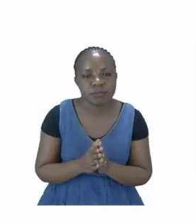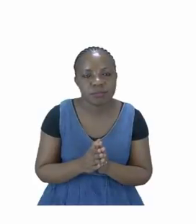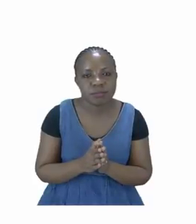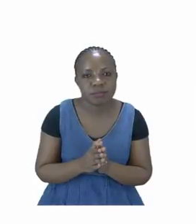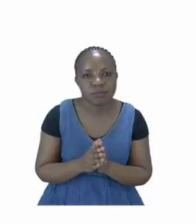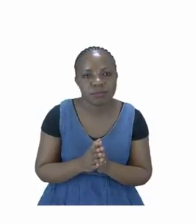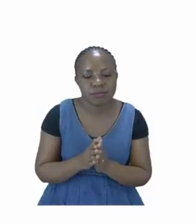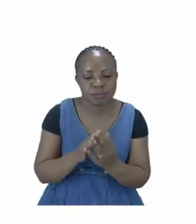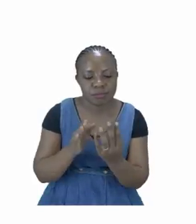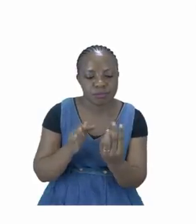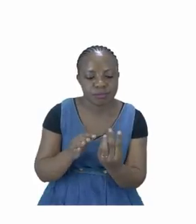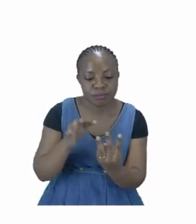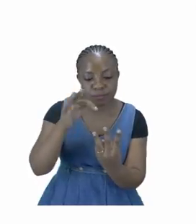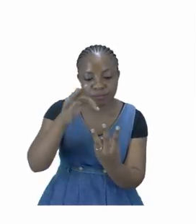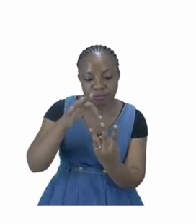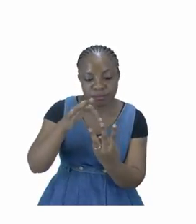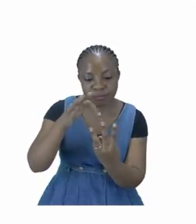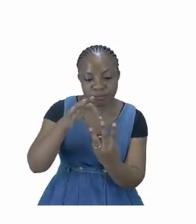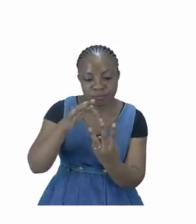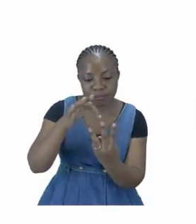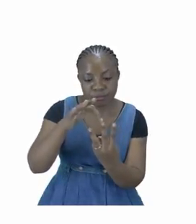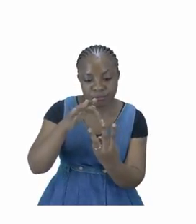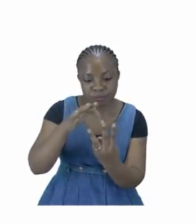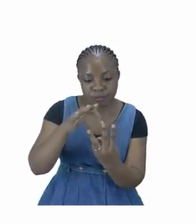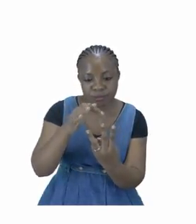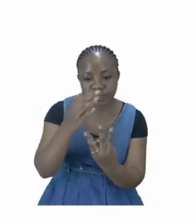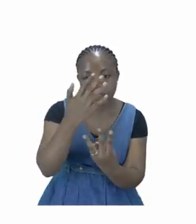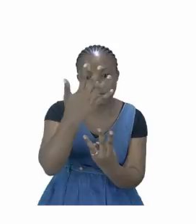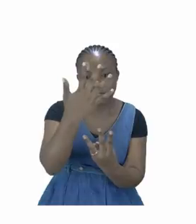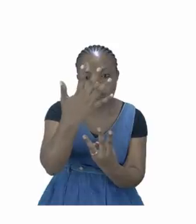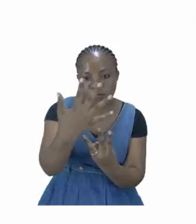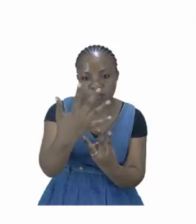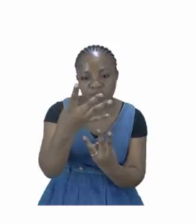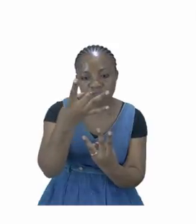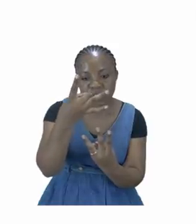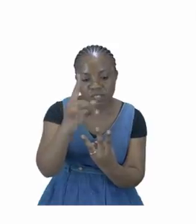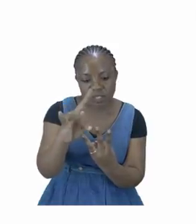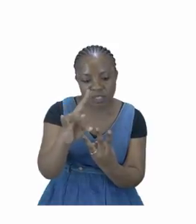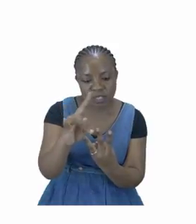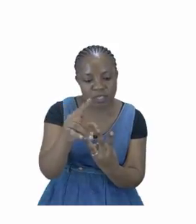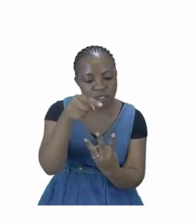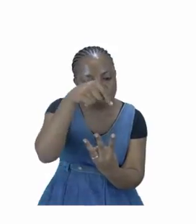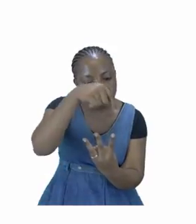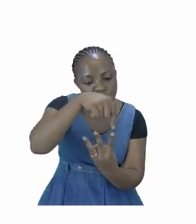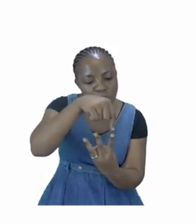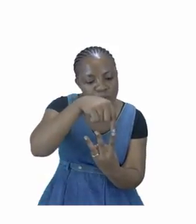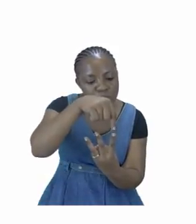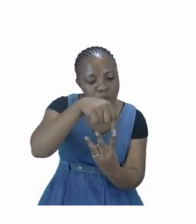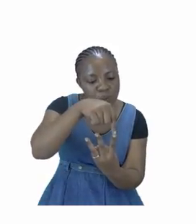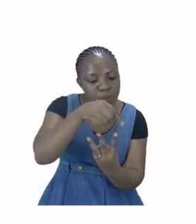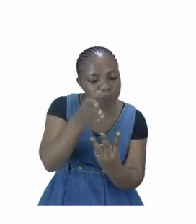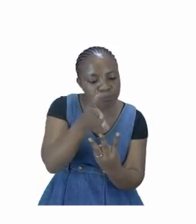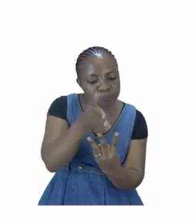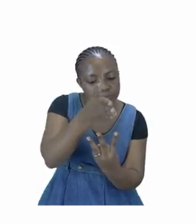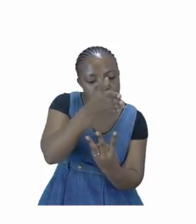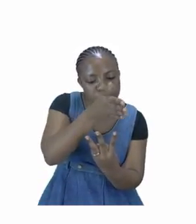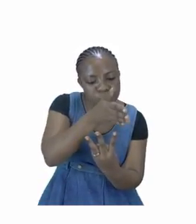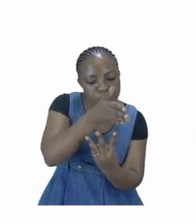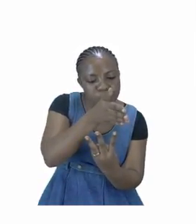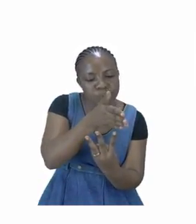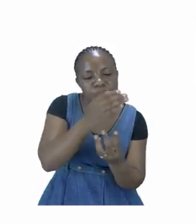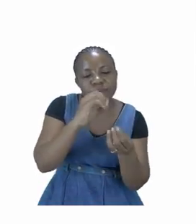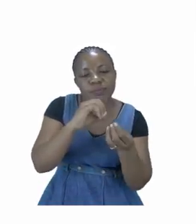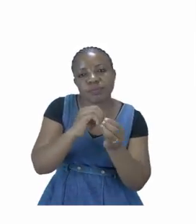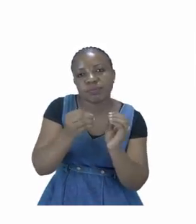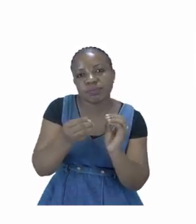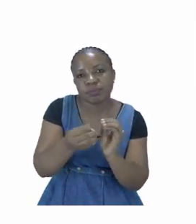comes before 58? And it's asking us to cross it